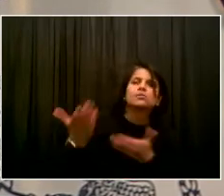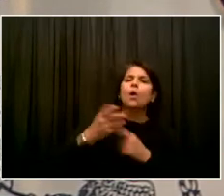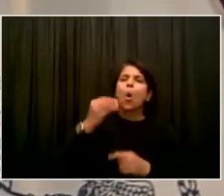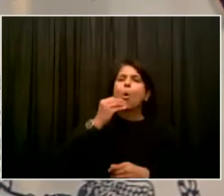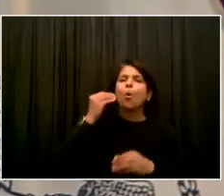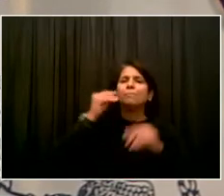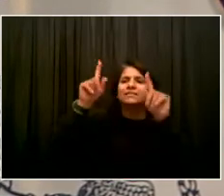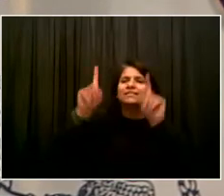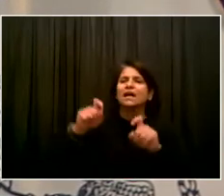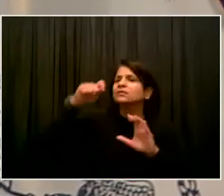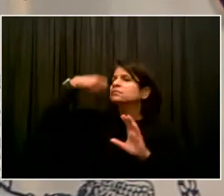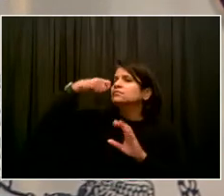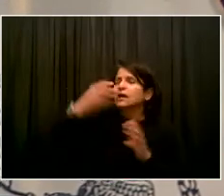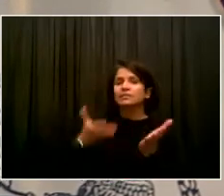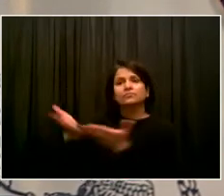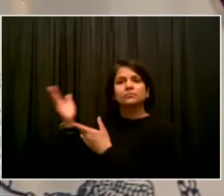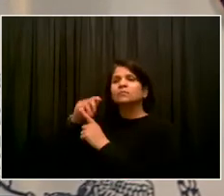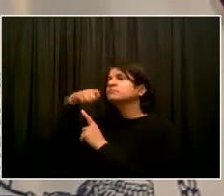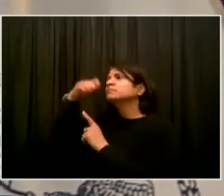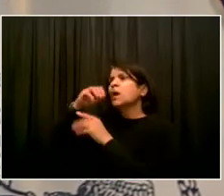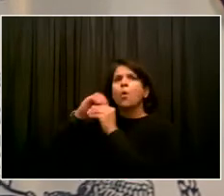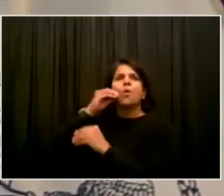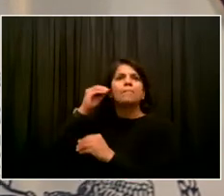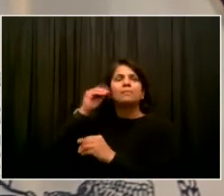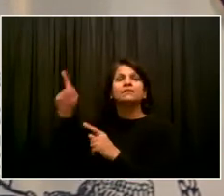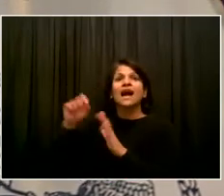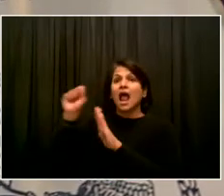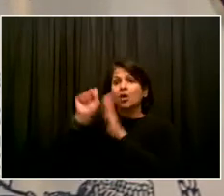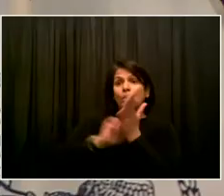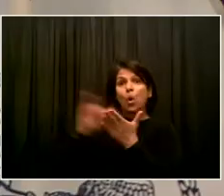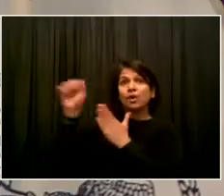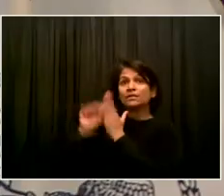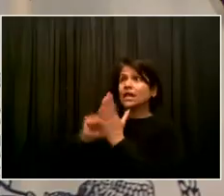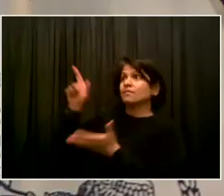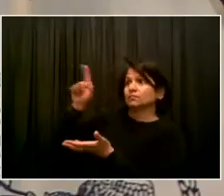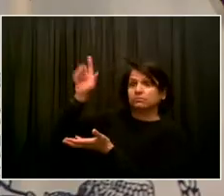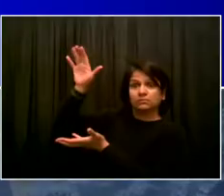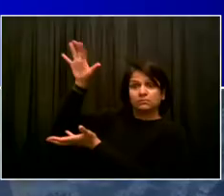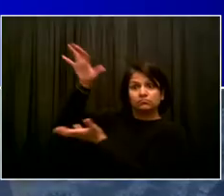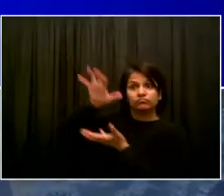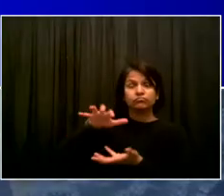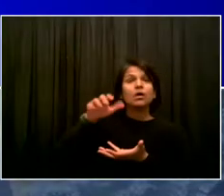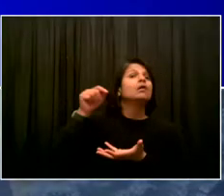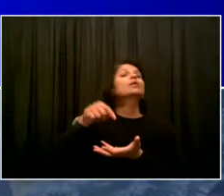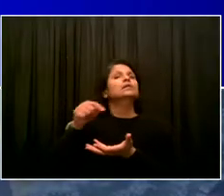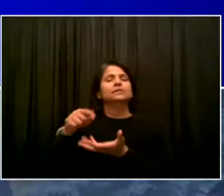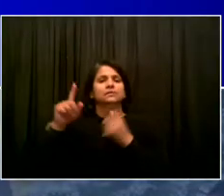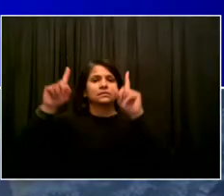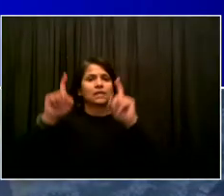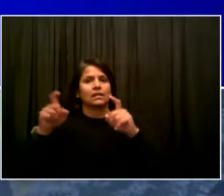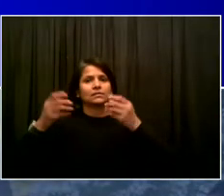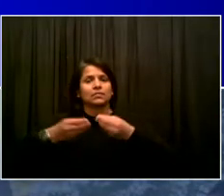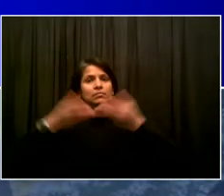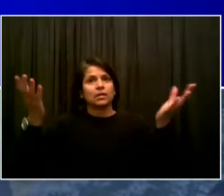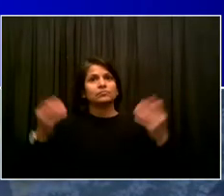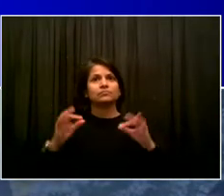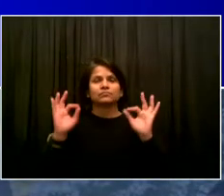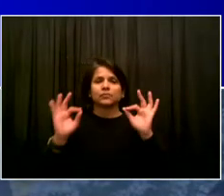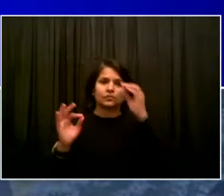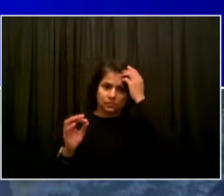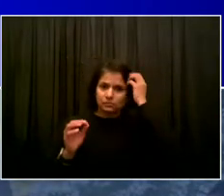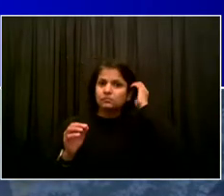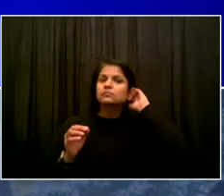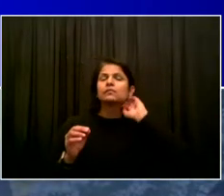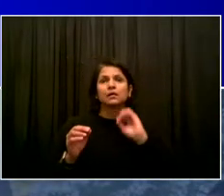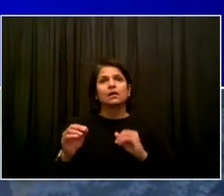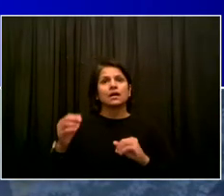approach, and that approach is called Stay Safe and Stay Open. This is how we are going to look at schools from this point on. Keep